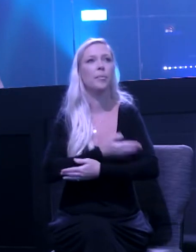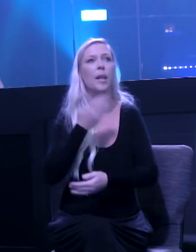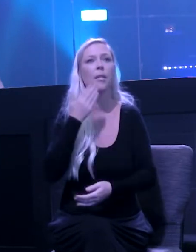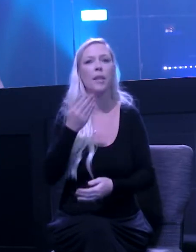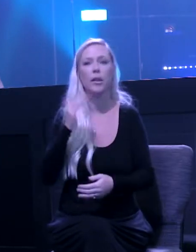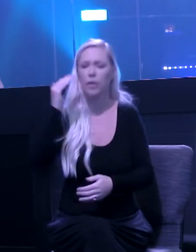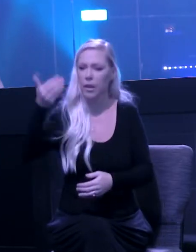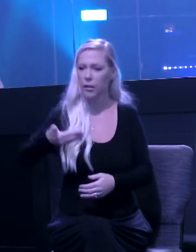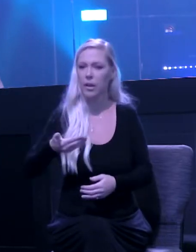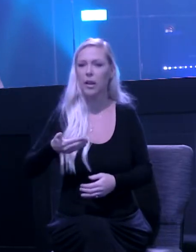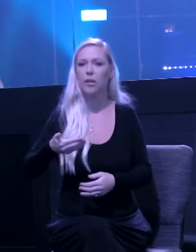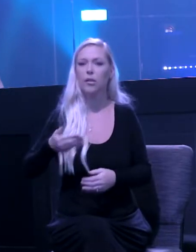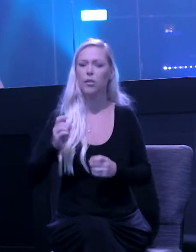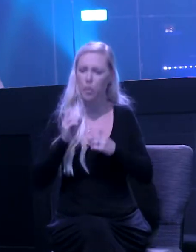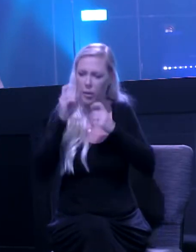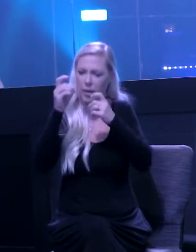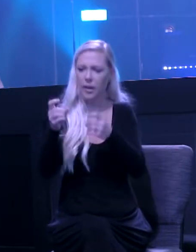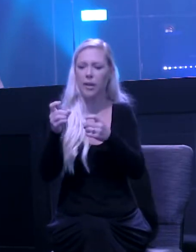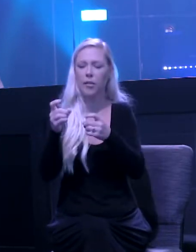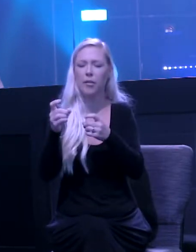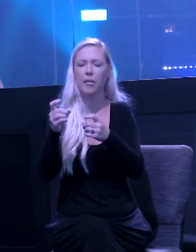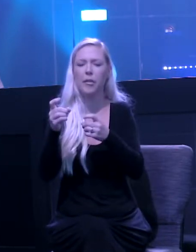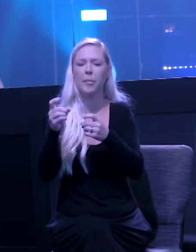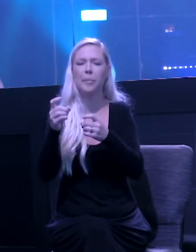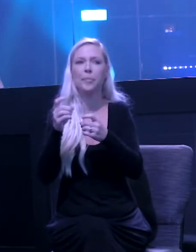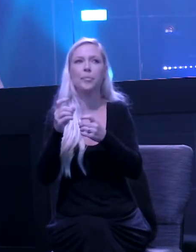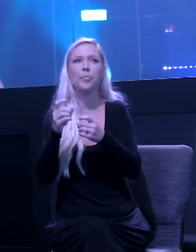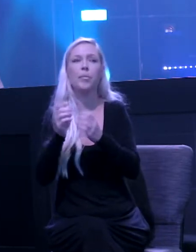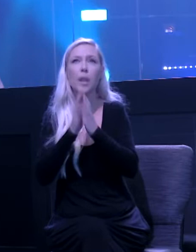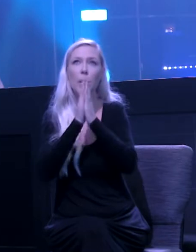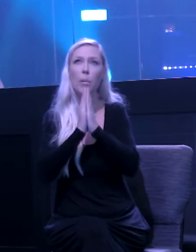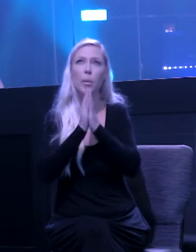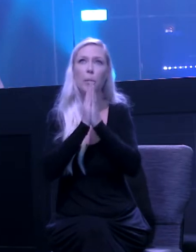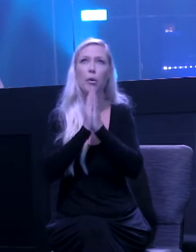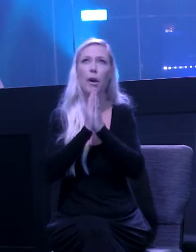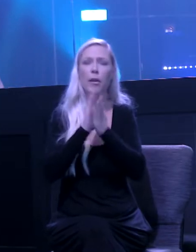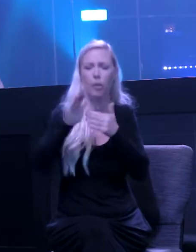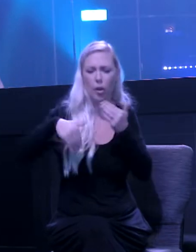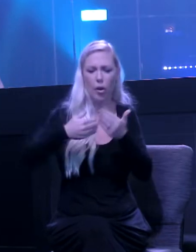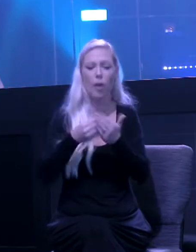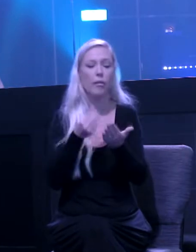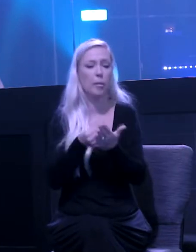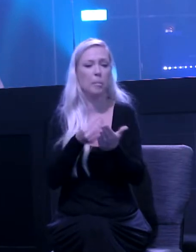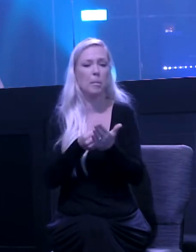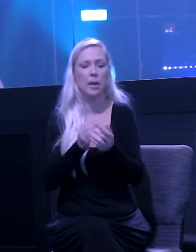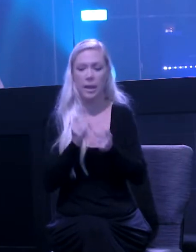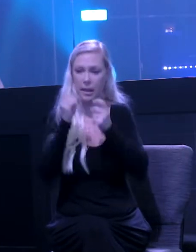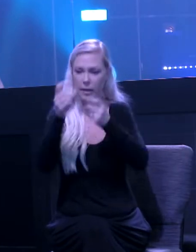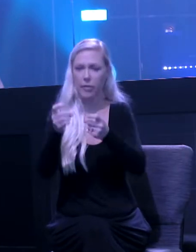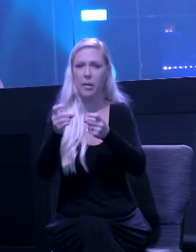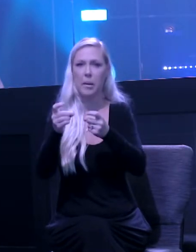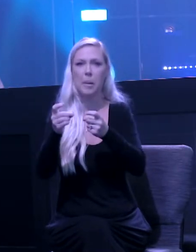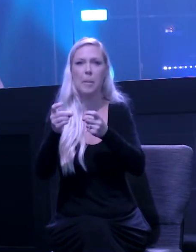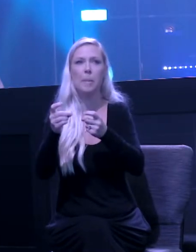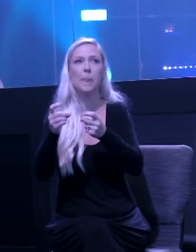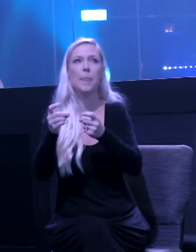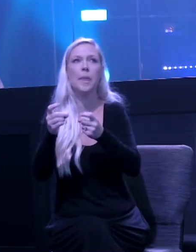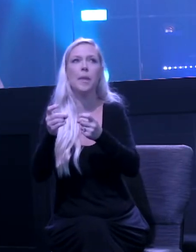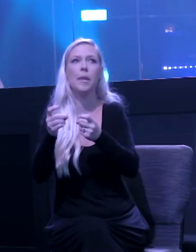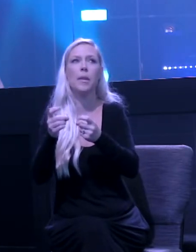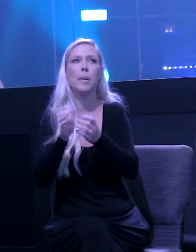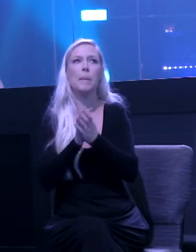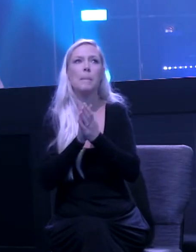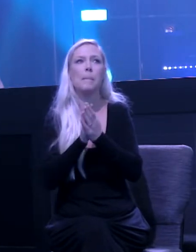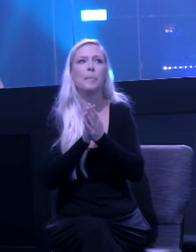to give, to be generous. And so we pray for every single dollar that's given, God, that it will be